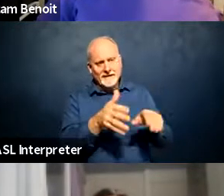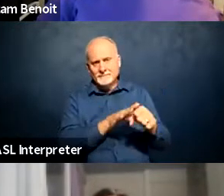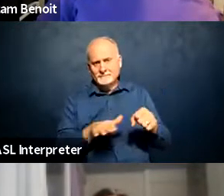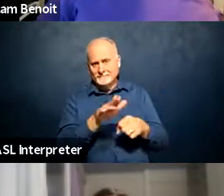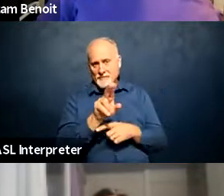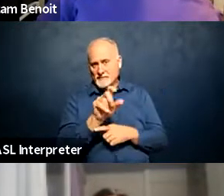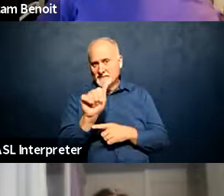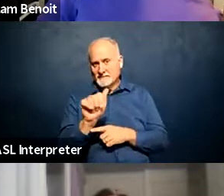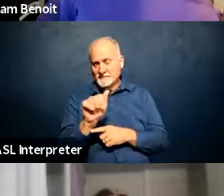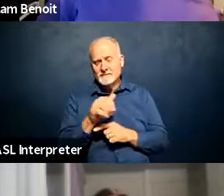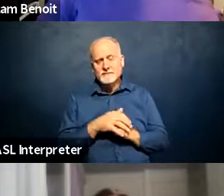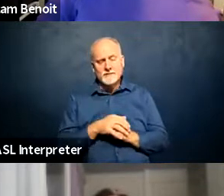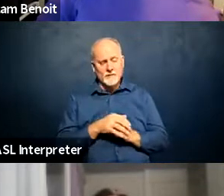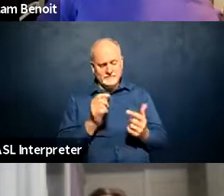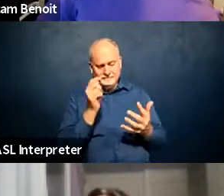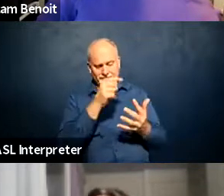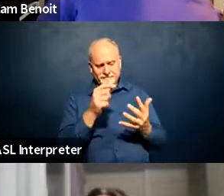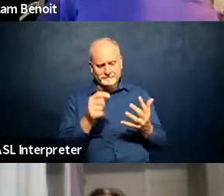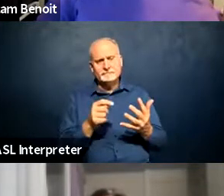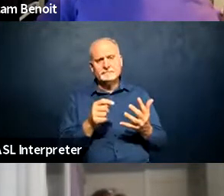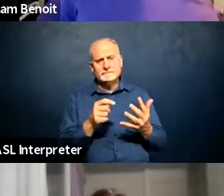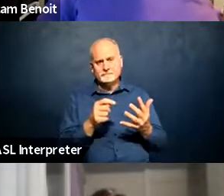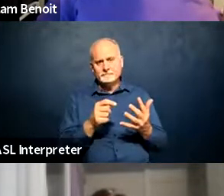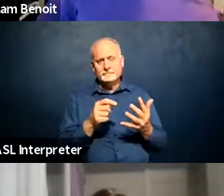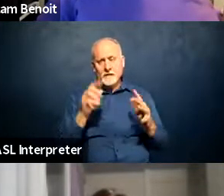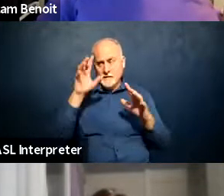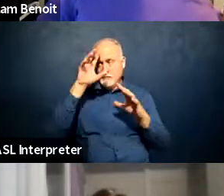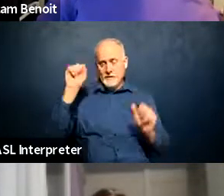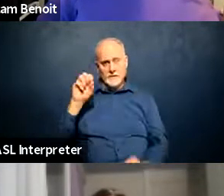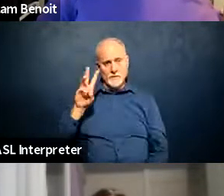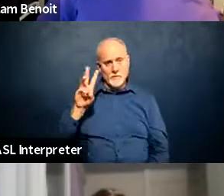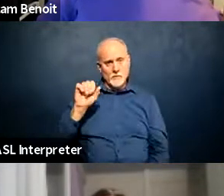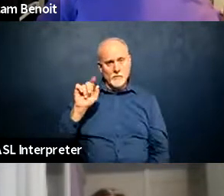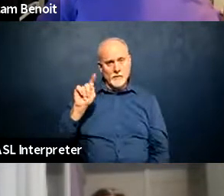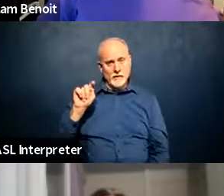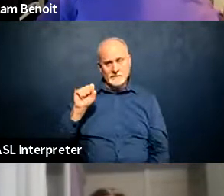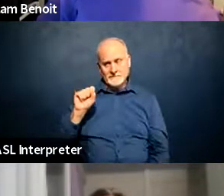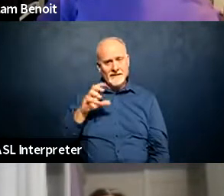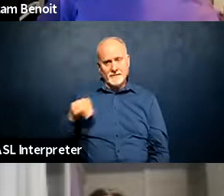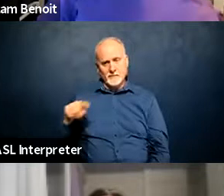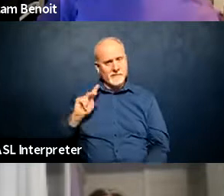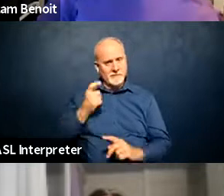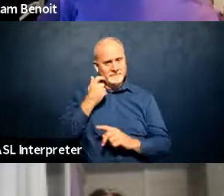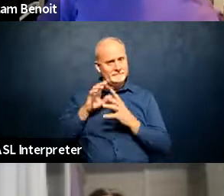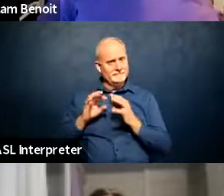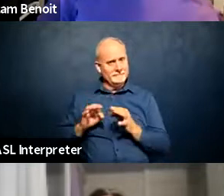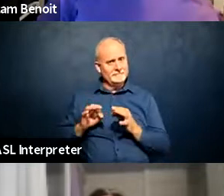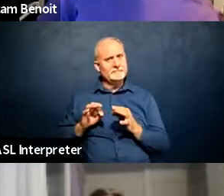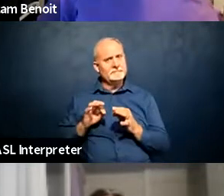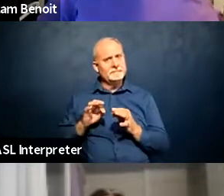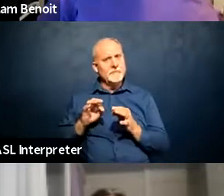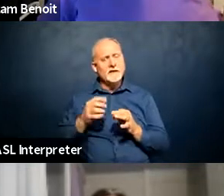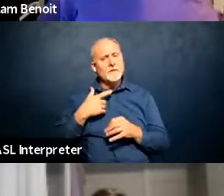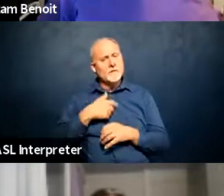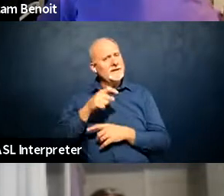so those things, as President Watts and as everybody before said, that we still need